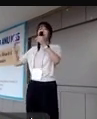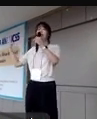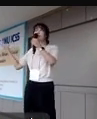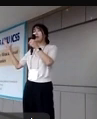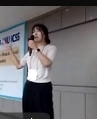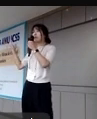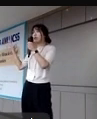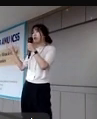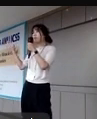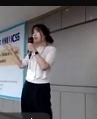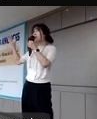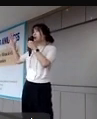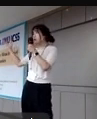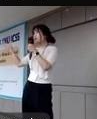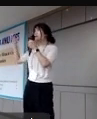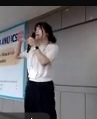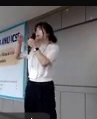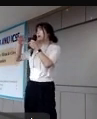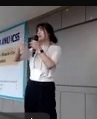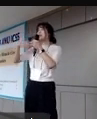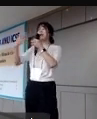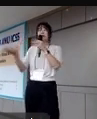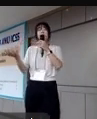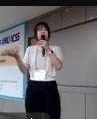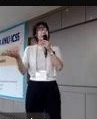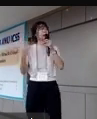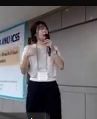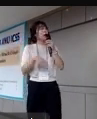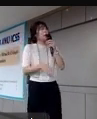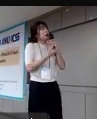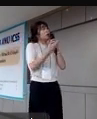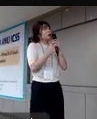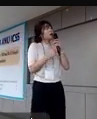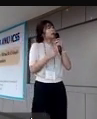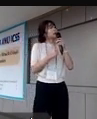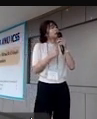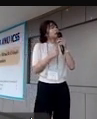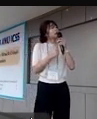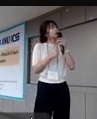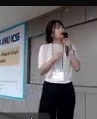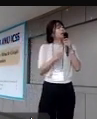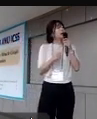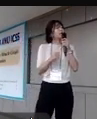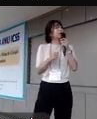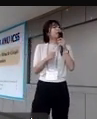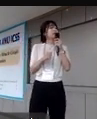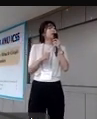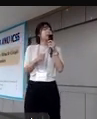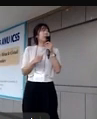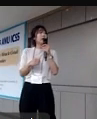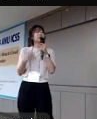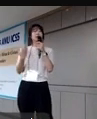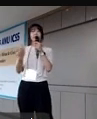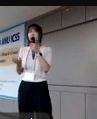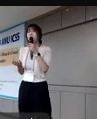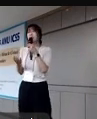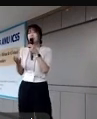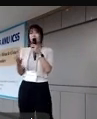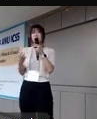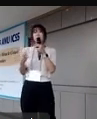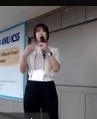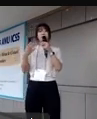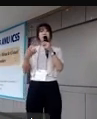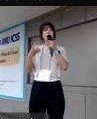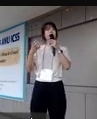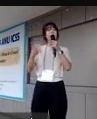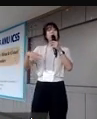a full-fledged the element, you could criticize it and shorten it. For us, it's actually modified verbs are marked verbs. So these